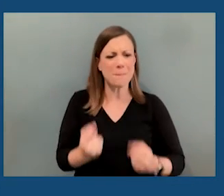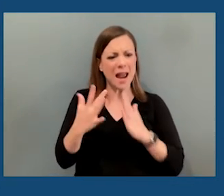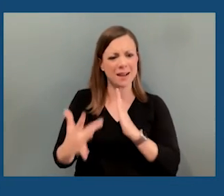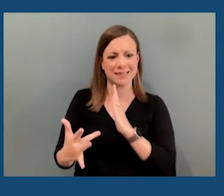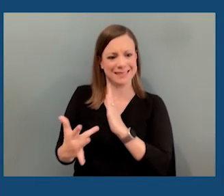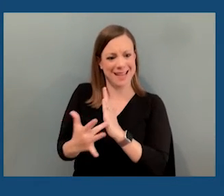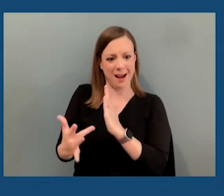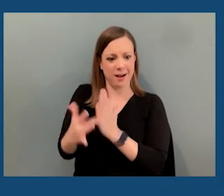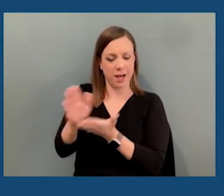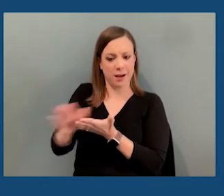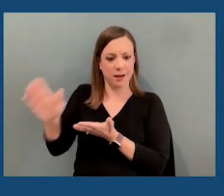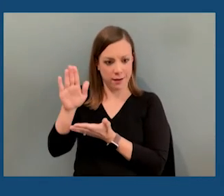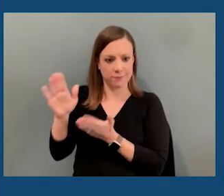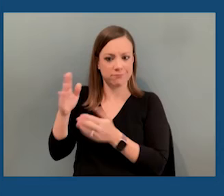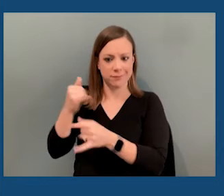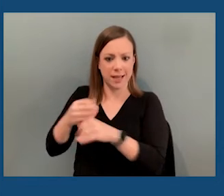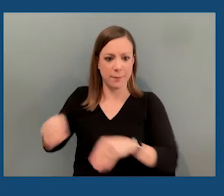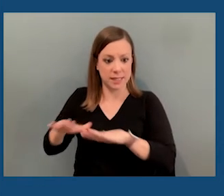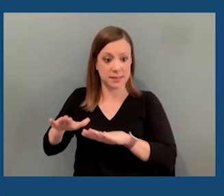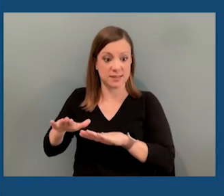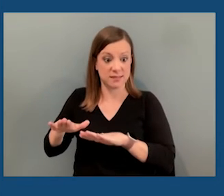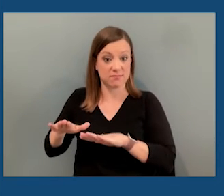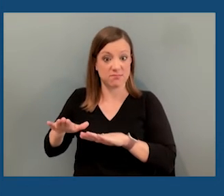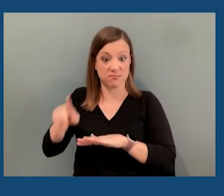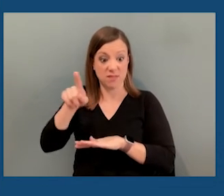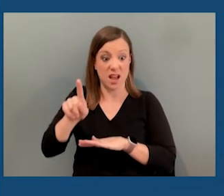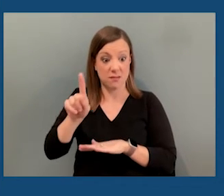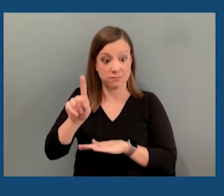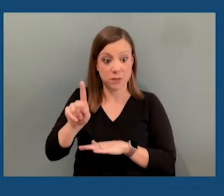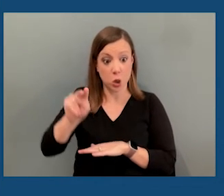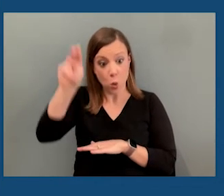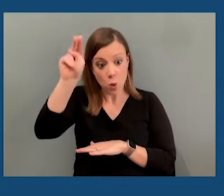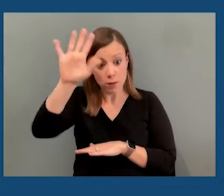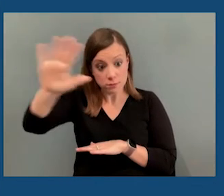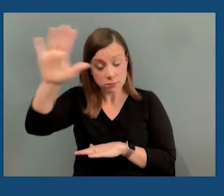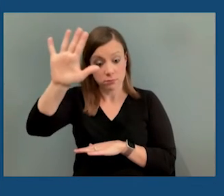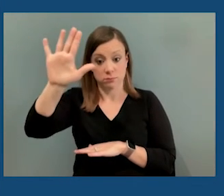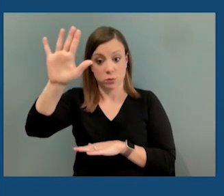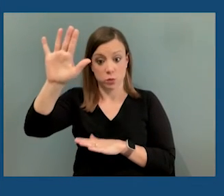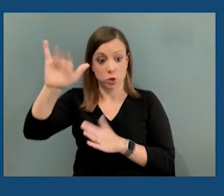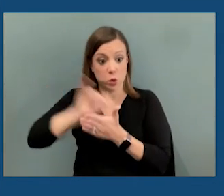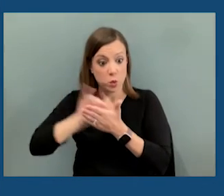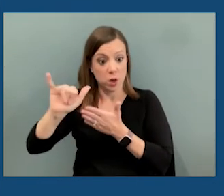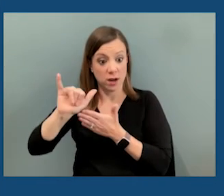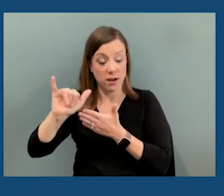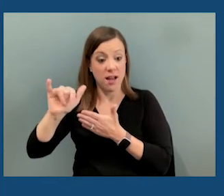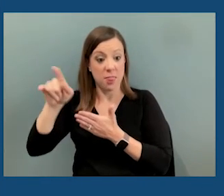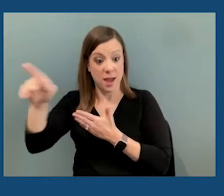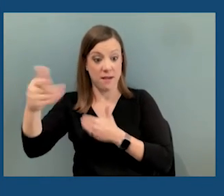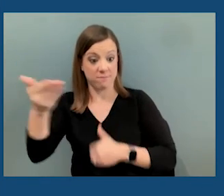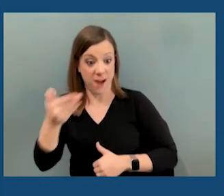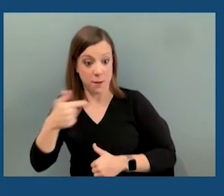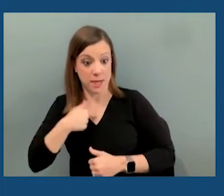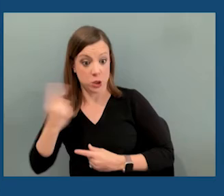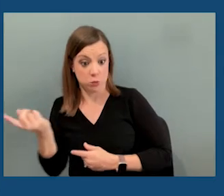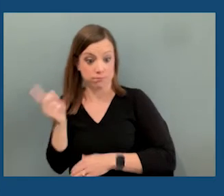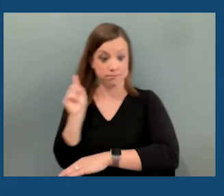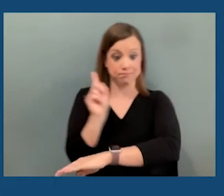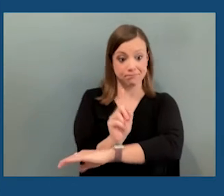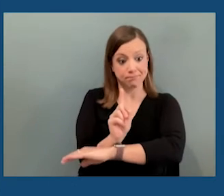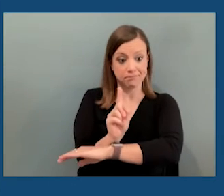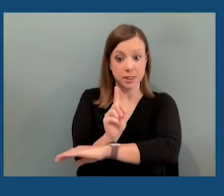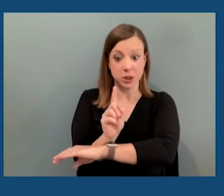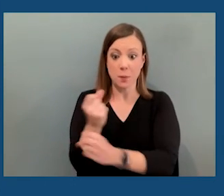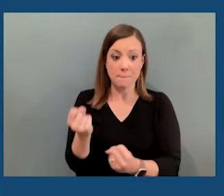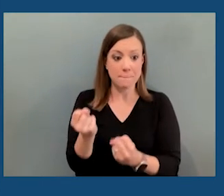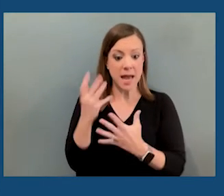Significant one in upstate New York, been there a long time, who had me come and speak to thousands of workers during Women's History Month. Kind of a novelty.